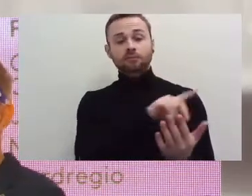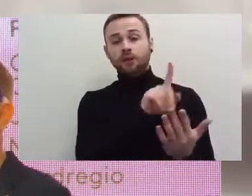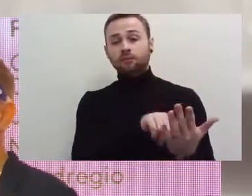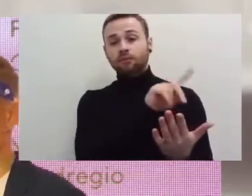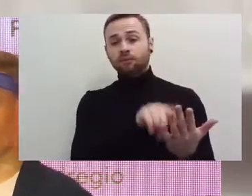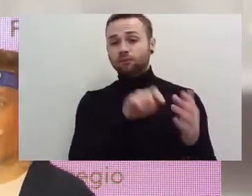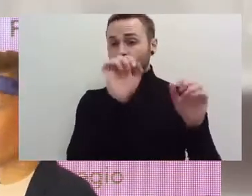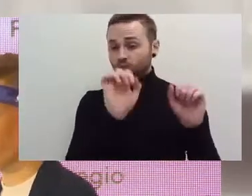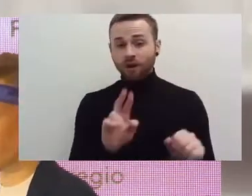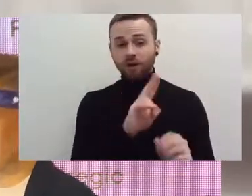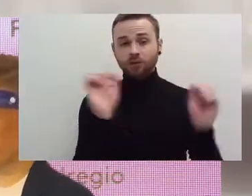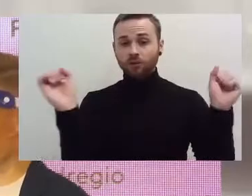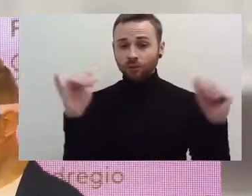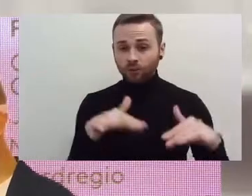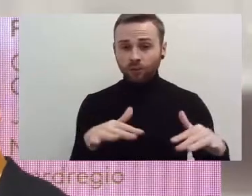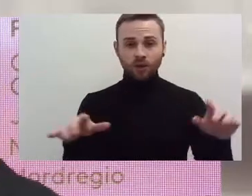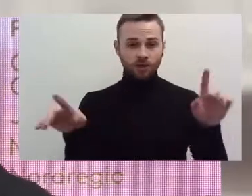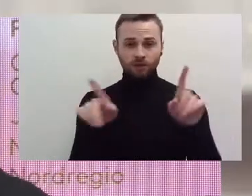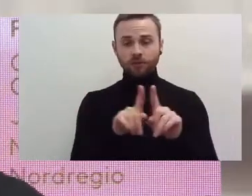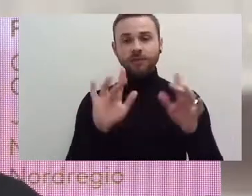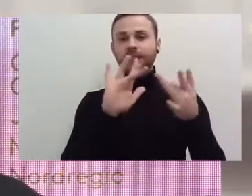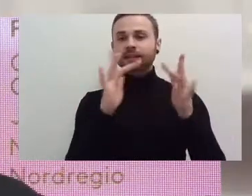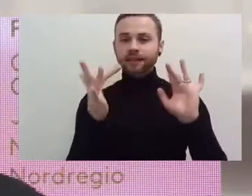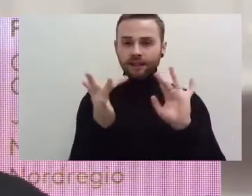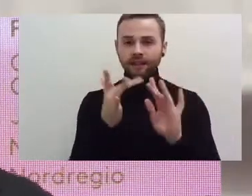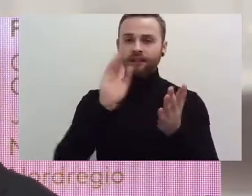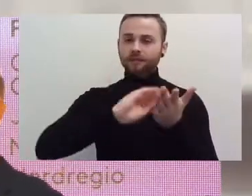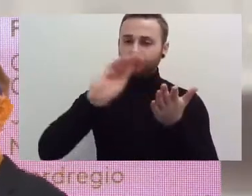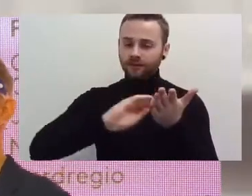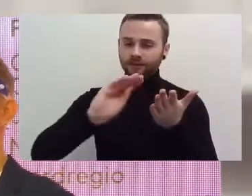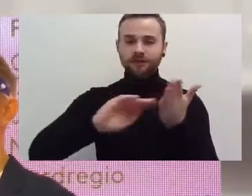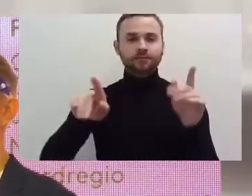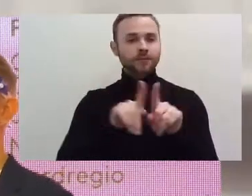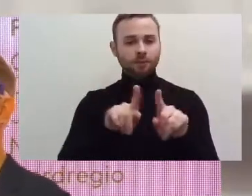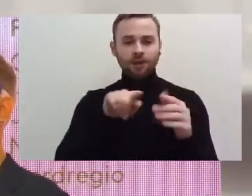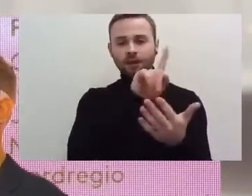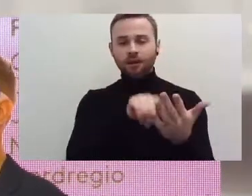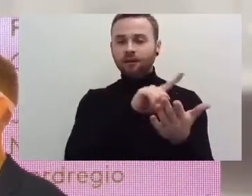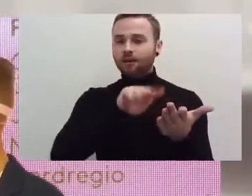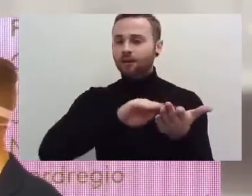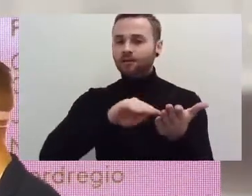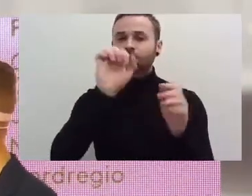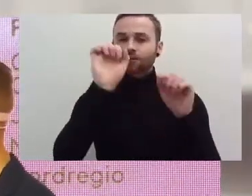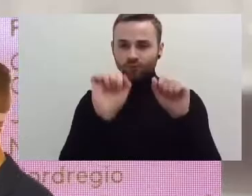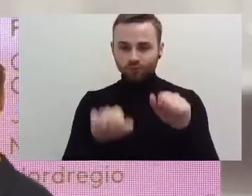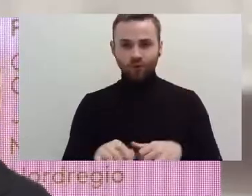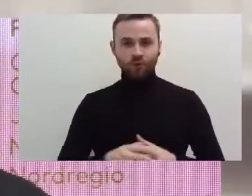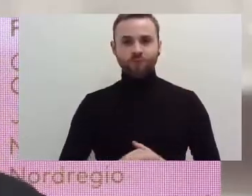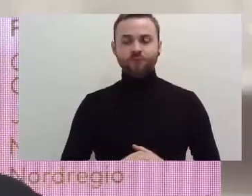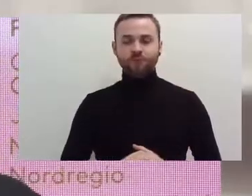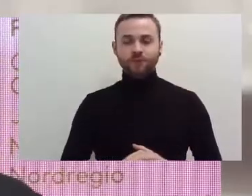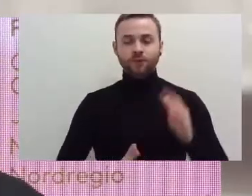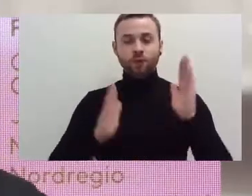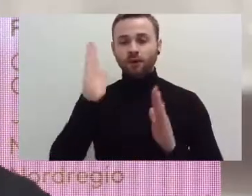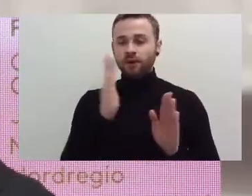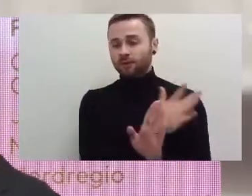be sure to ask throughout the conference. So use your modern technologies nowadays, right? And you know, there is a